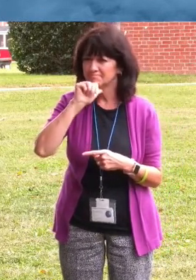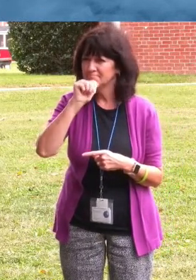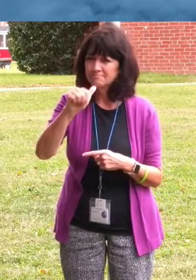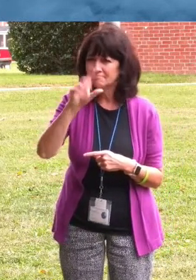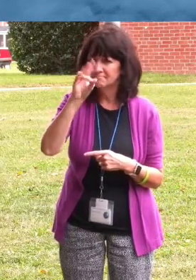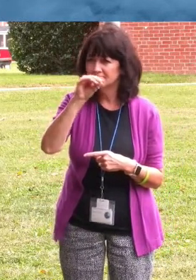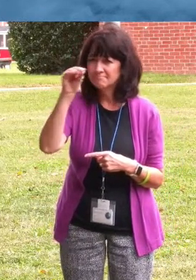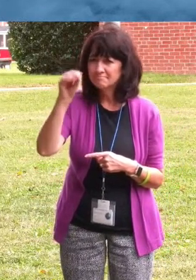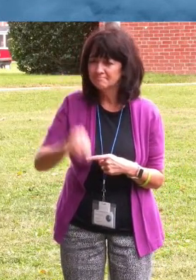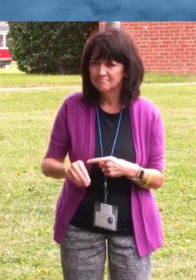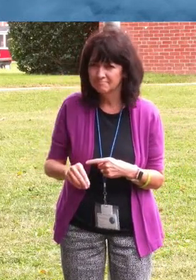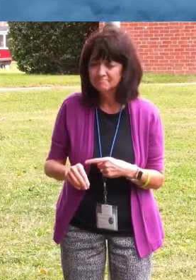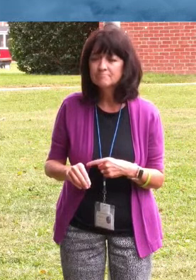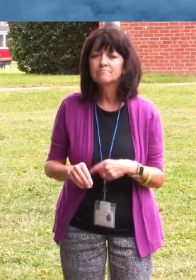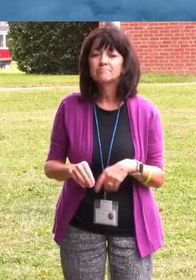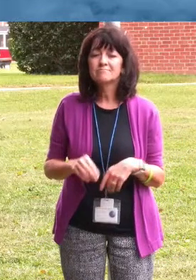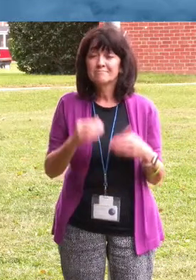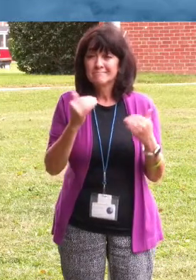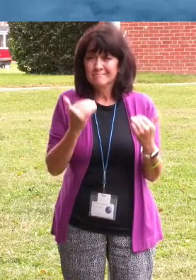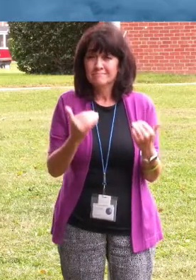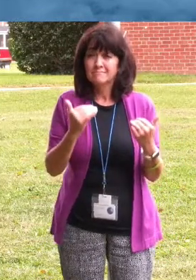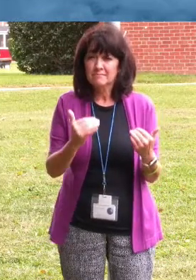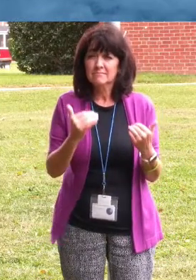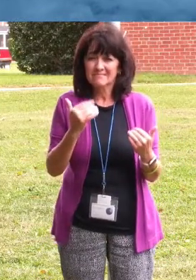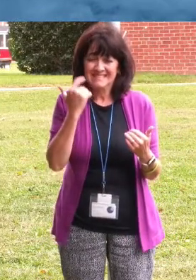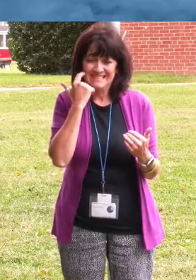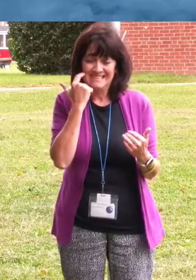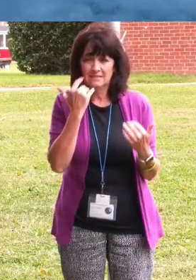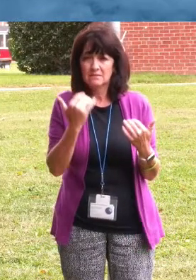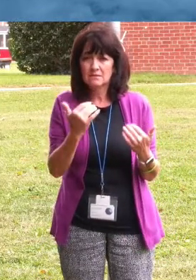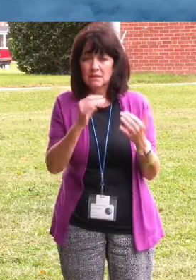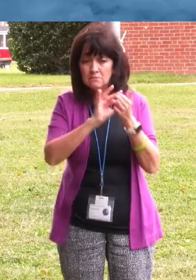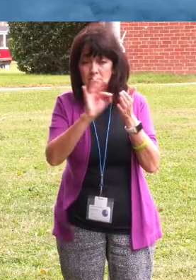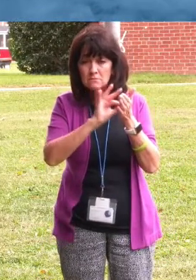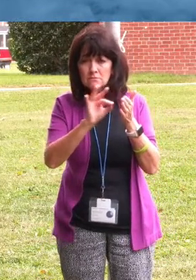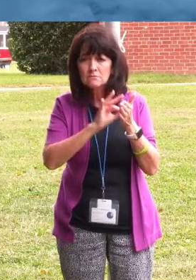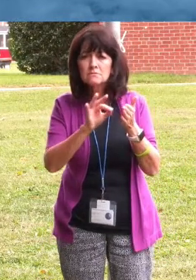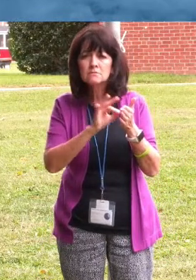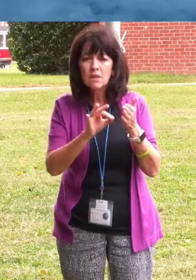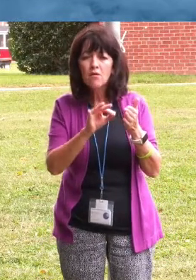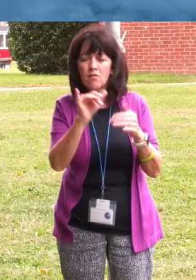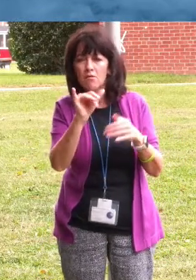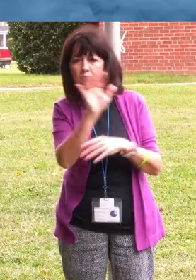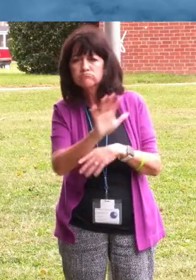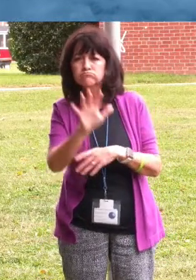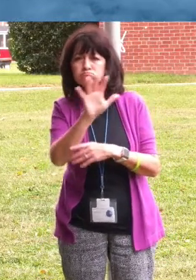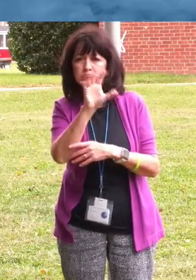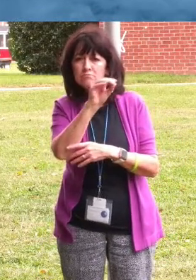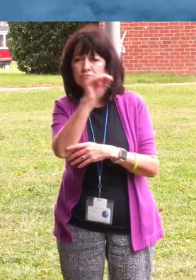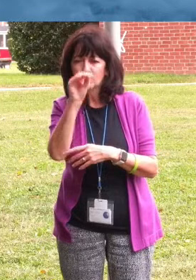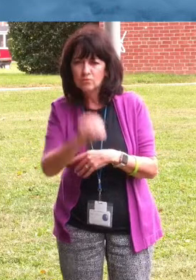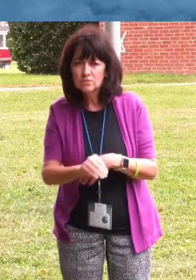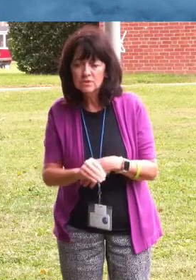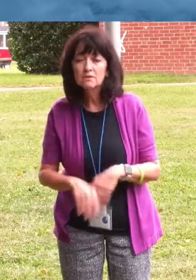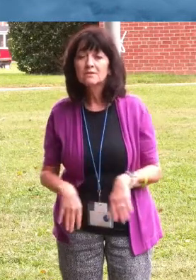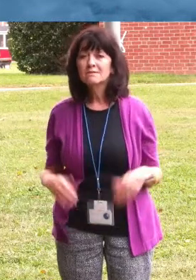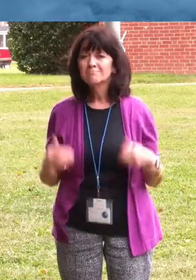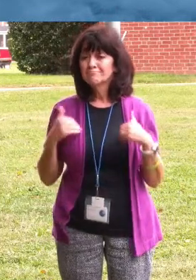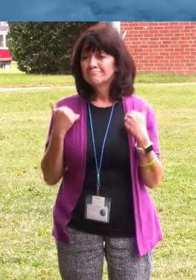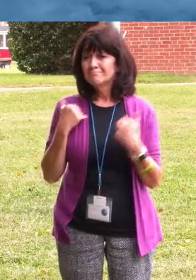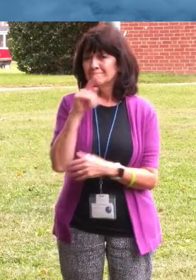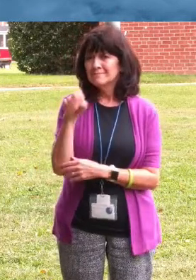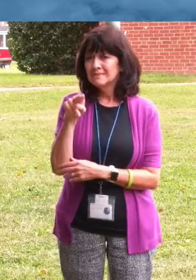now passing the 50% mark. And of course, our little ones are not yet eligible. Our teenagers are doing pretty